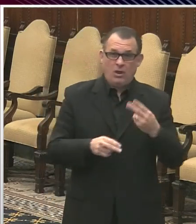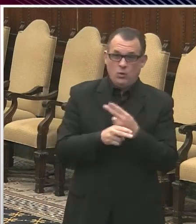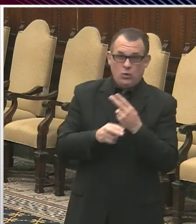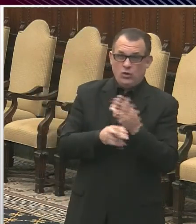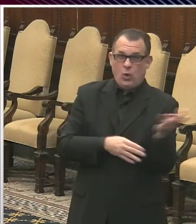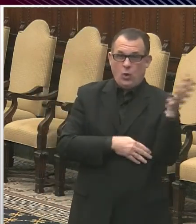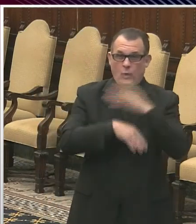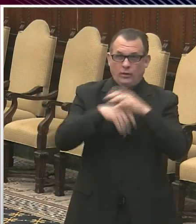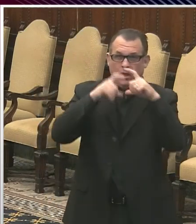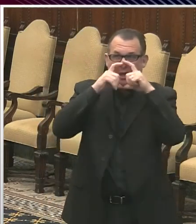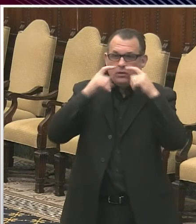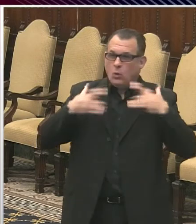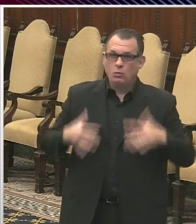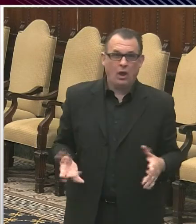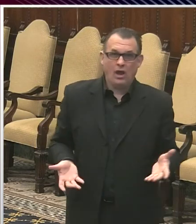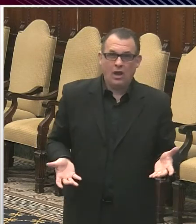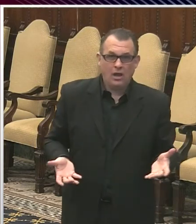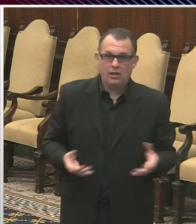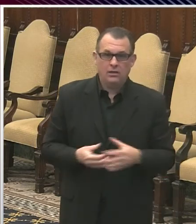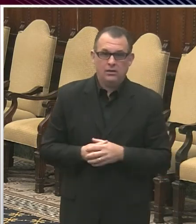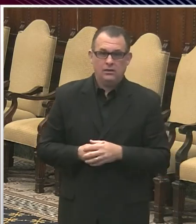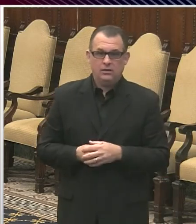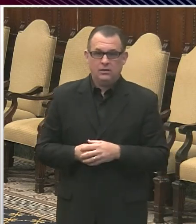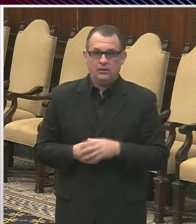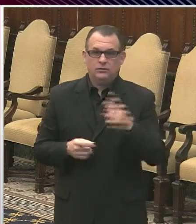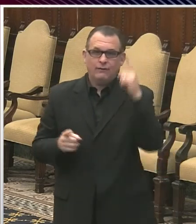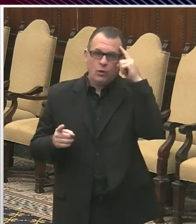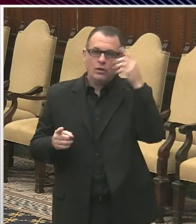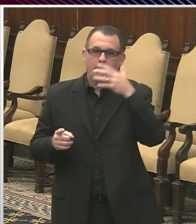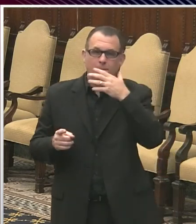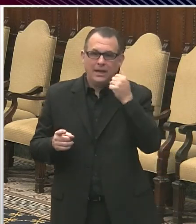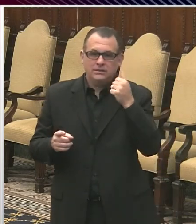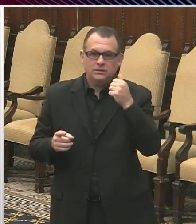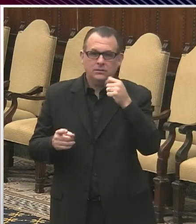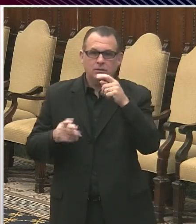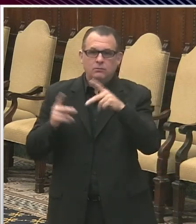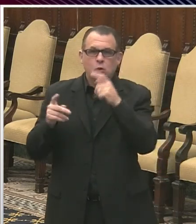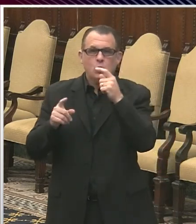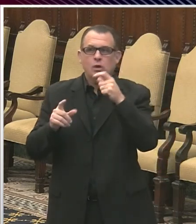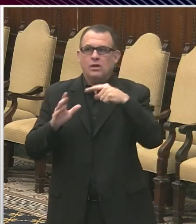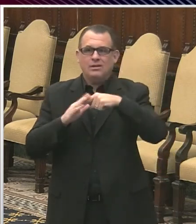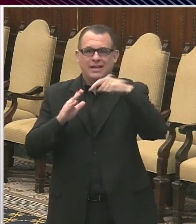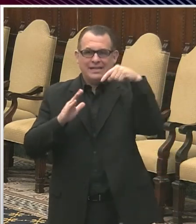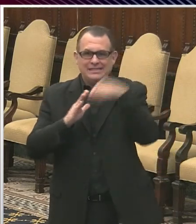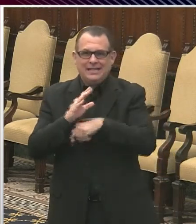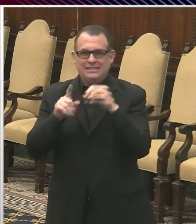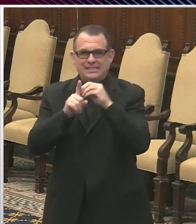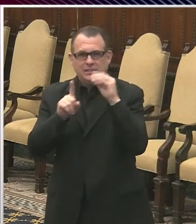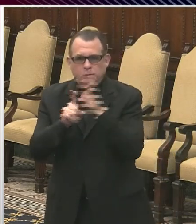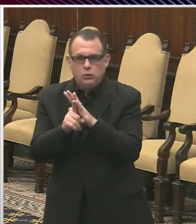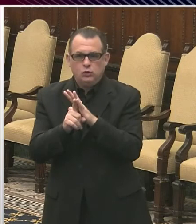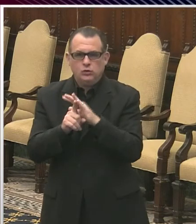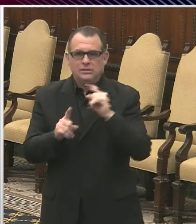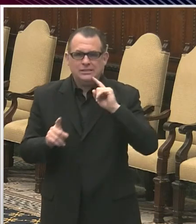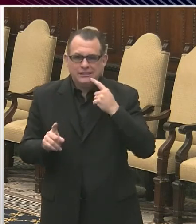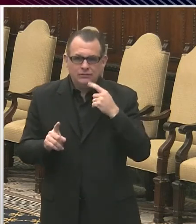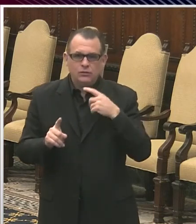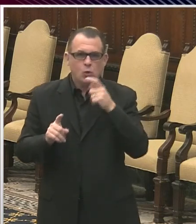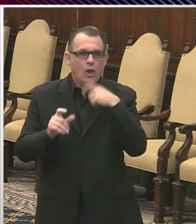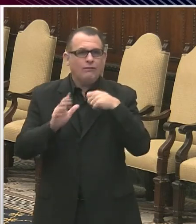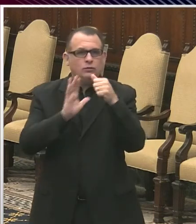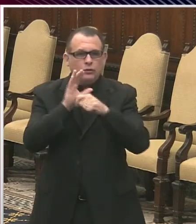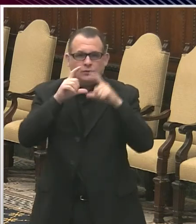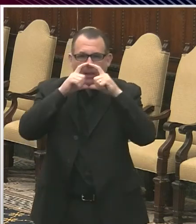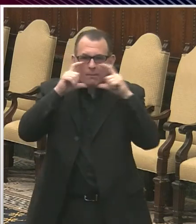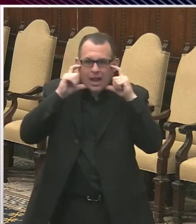So it's actually much better for somebody who does not have an intense exposure to someone with the infection to have a surgical mask or a cloth mask than an